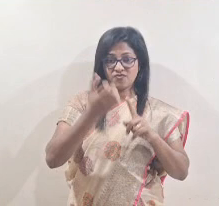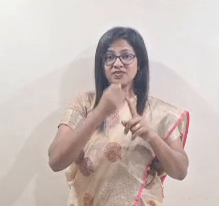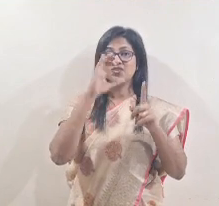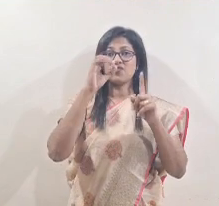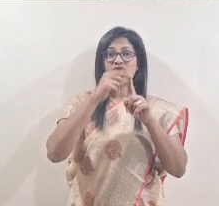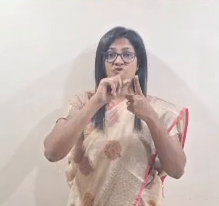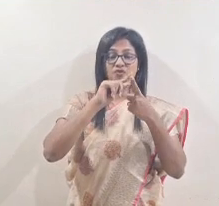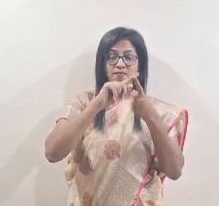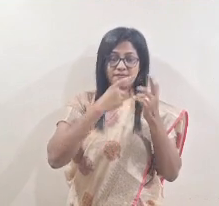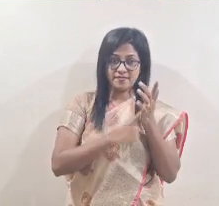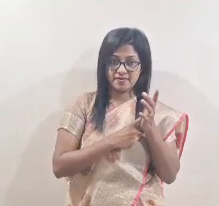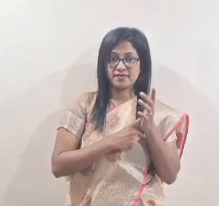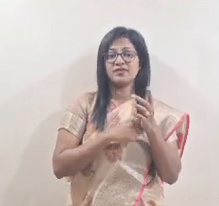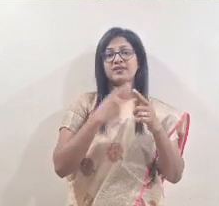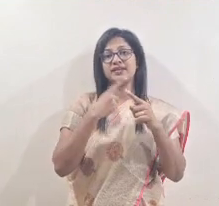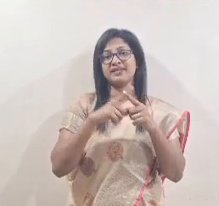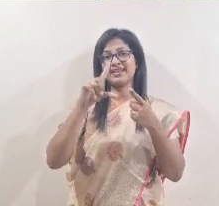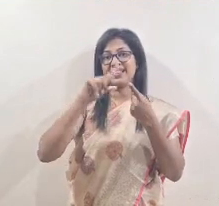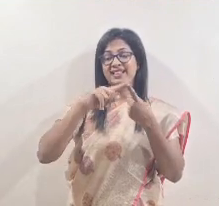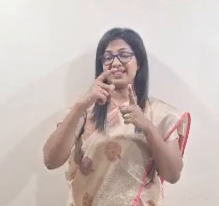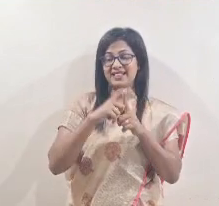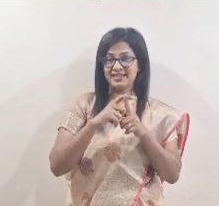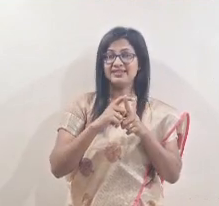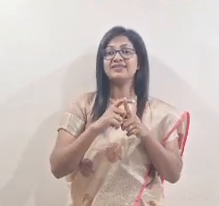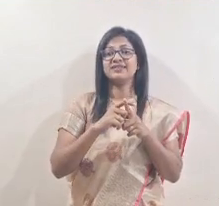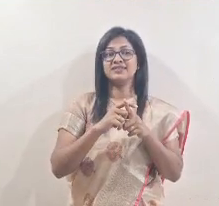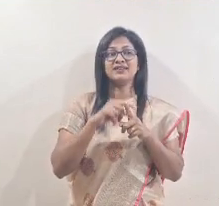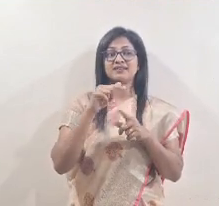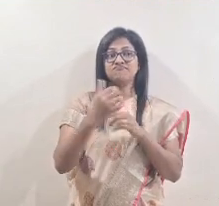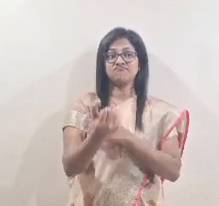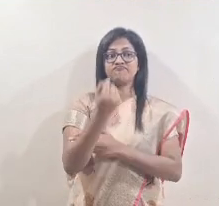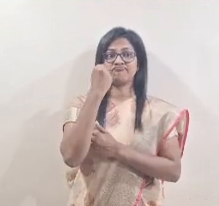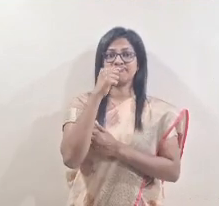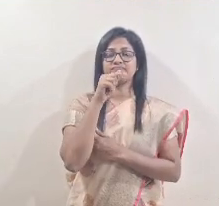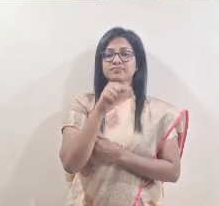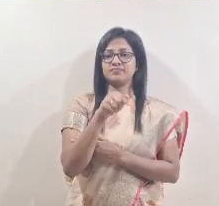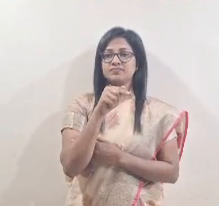copper and lead are the main primary or